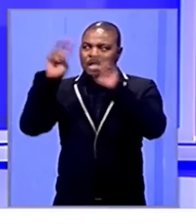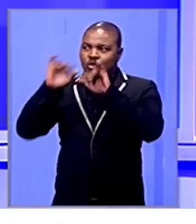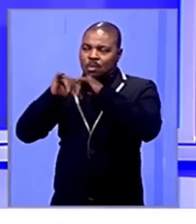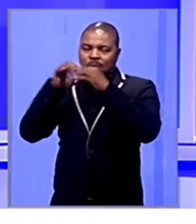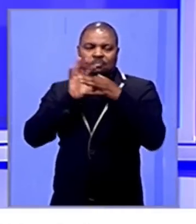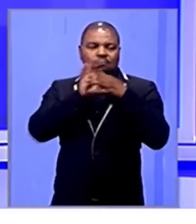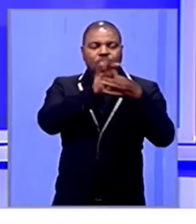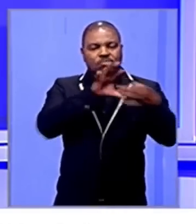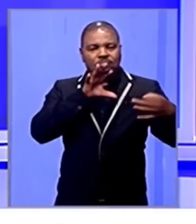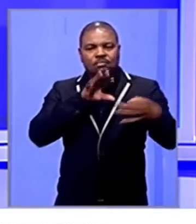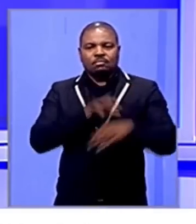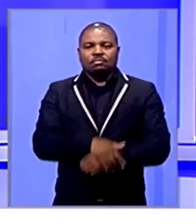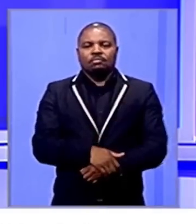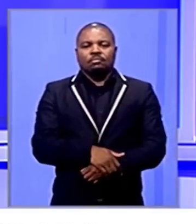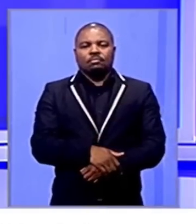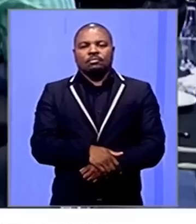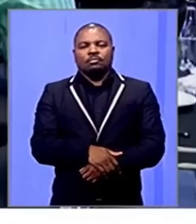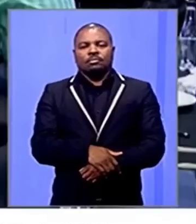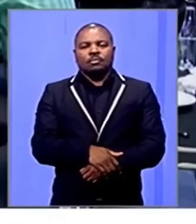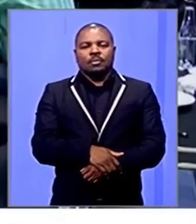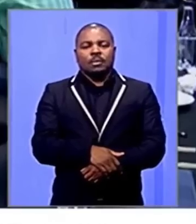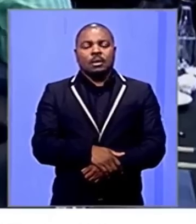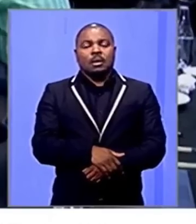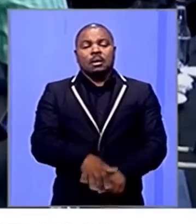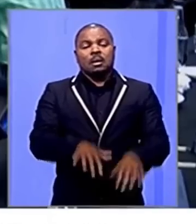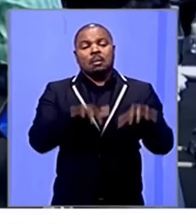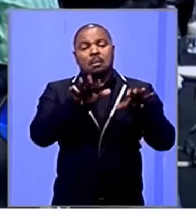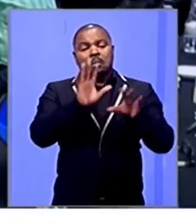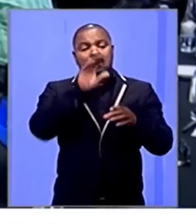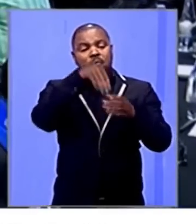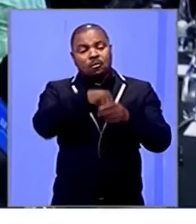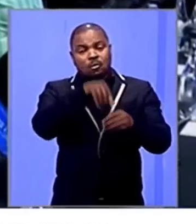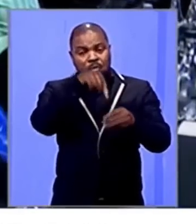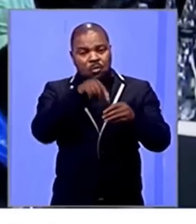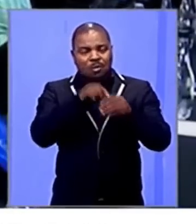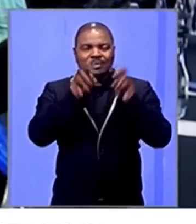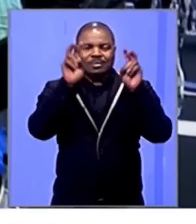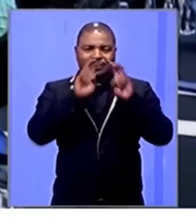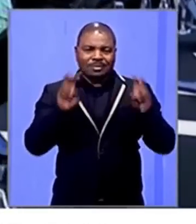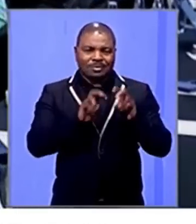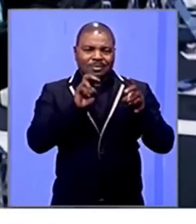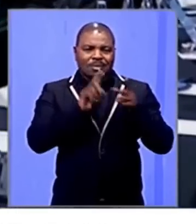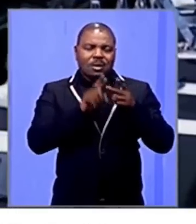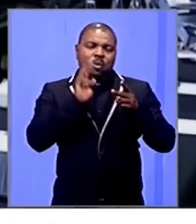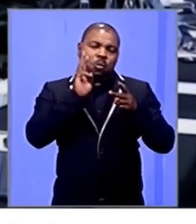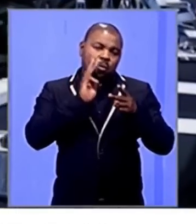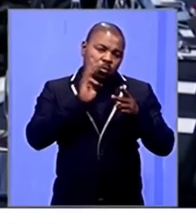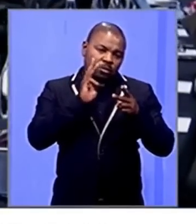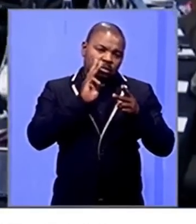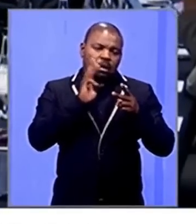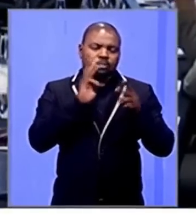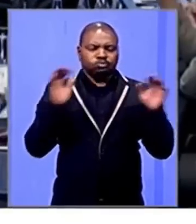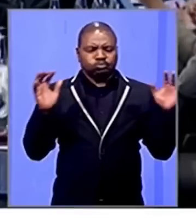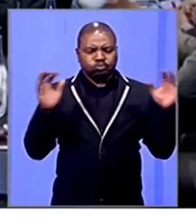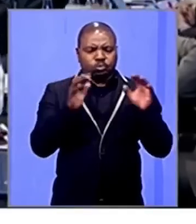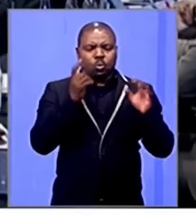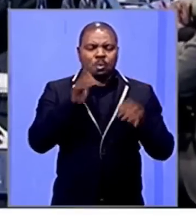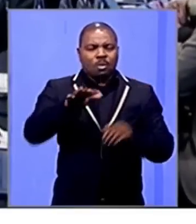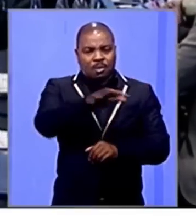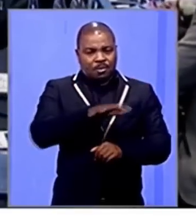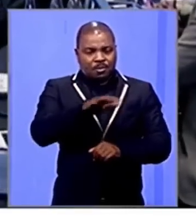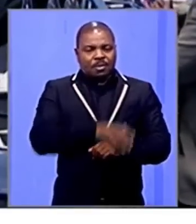Eskom. Ba nnile seabe mo lephateng le le tlhagisang energy le tlamelo ya metsi ba le mo lefelong le le